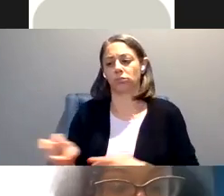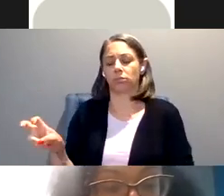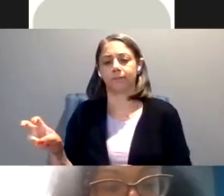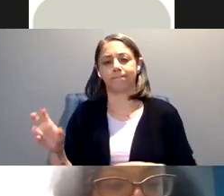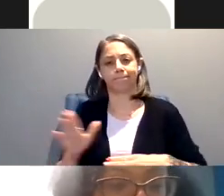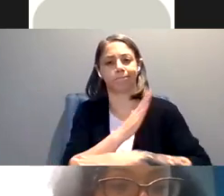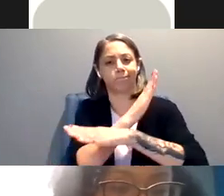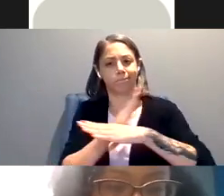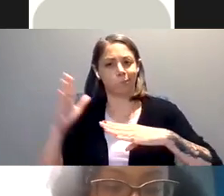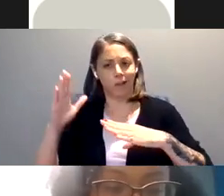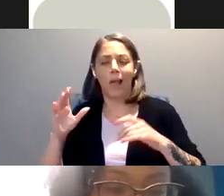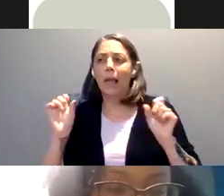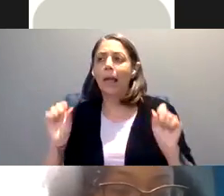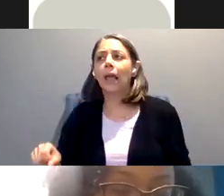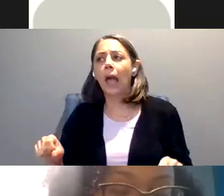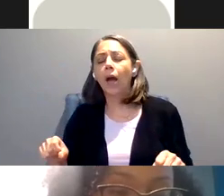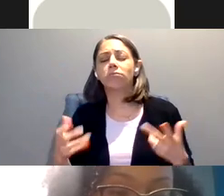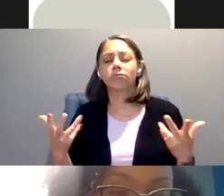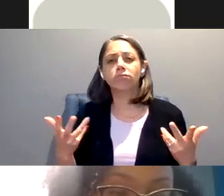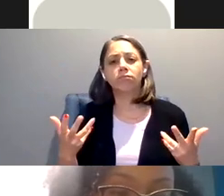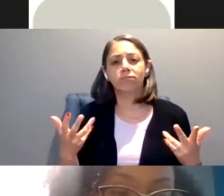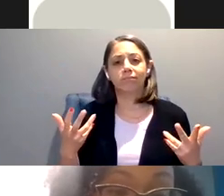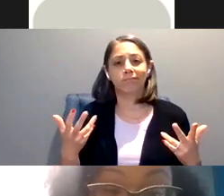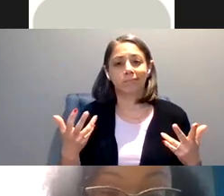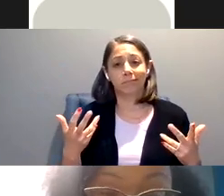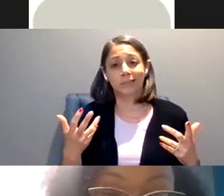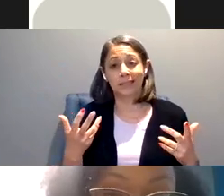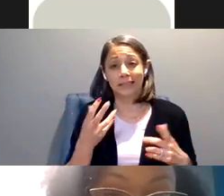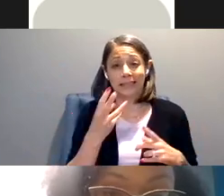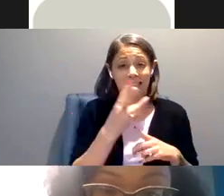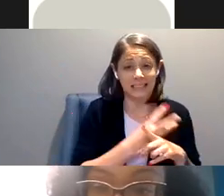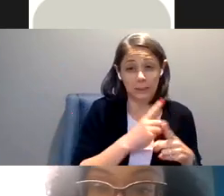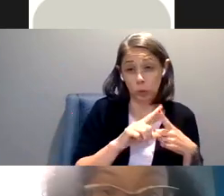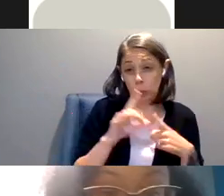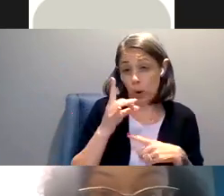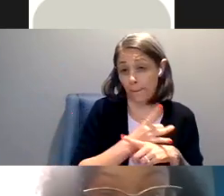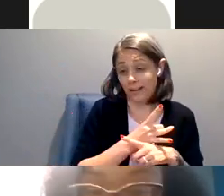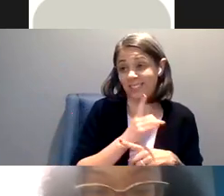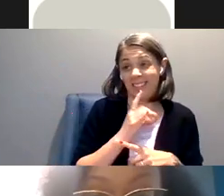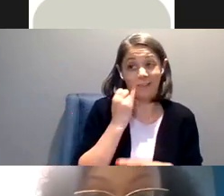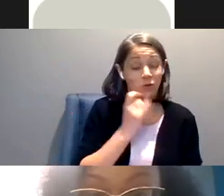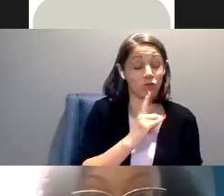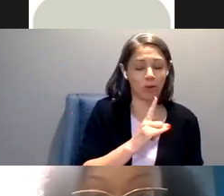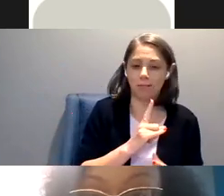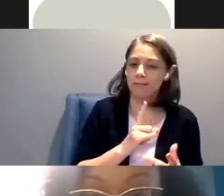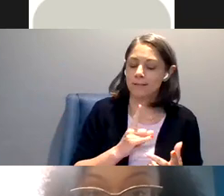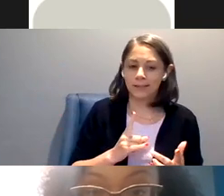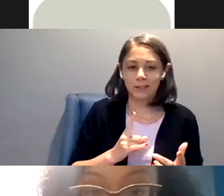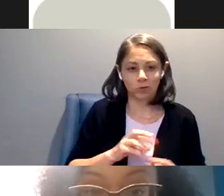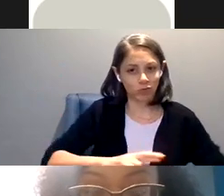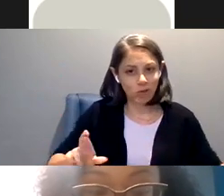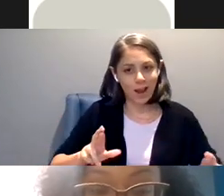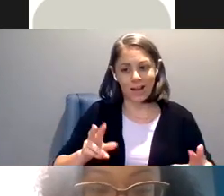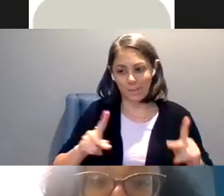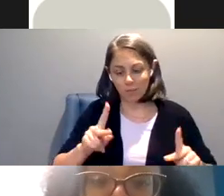continuum can take anywhere from about, 6 to 8 months if you're like super invested and your people